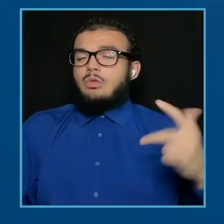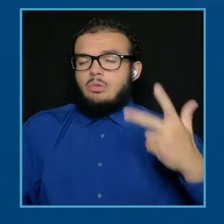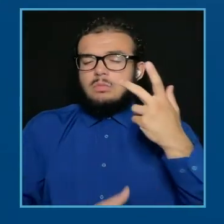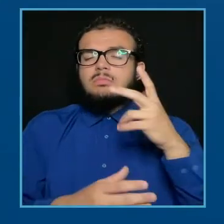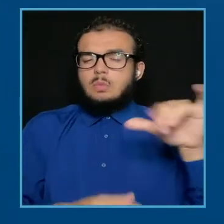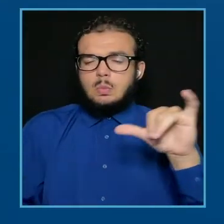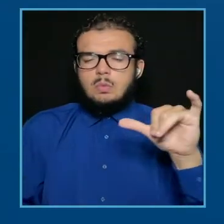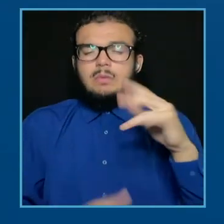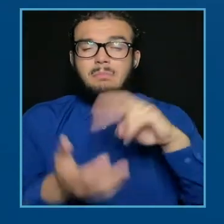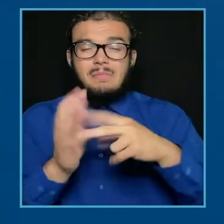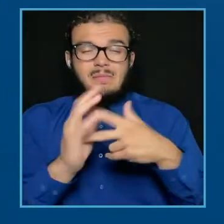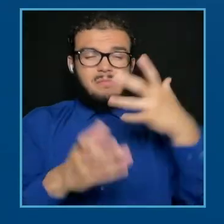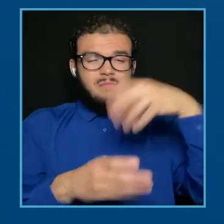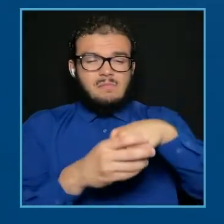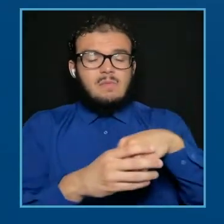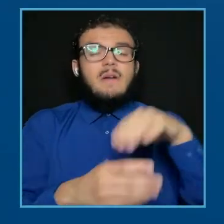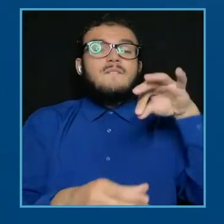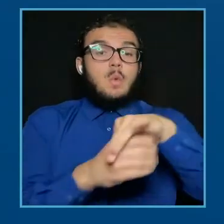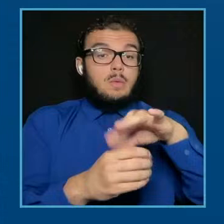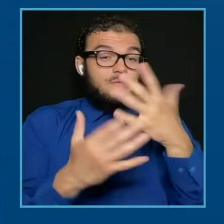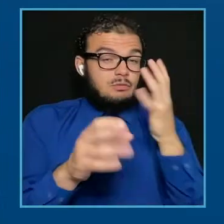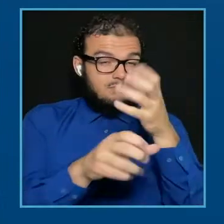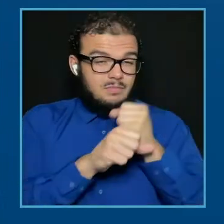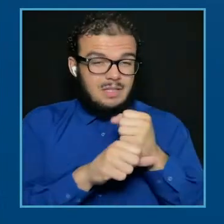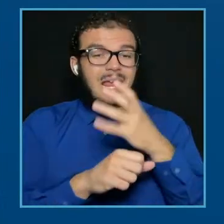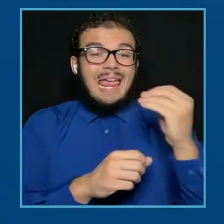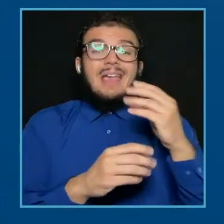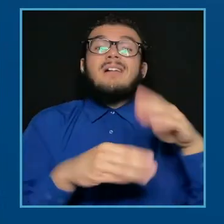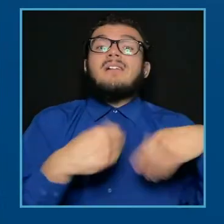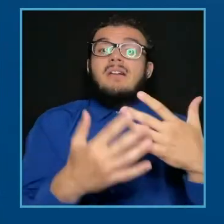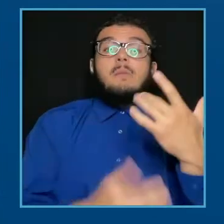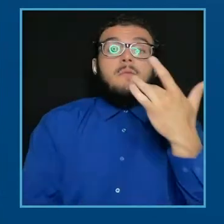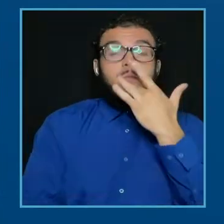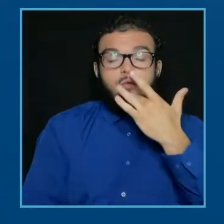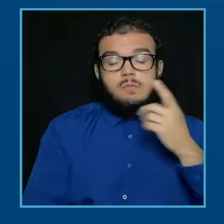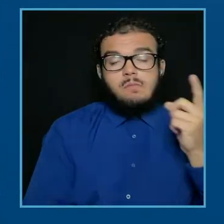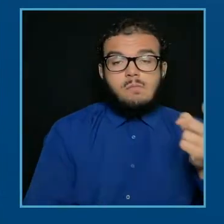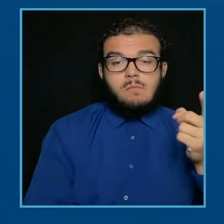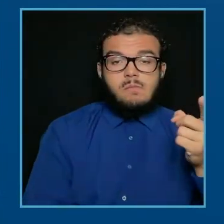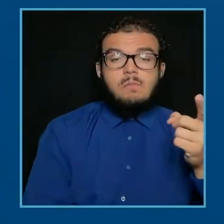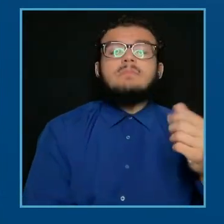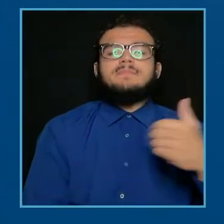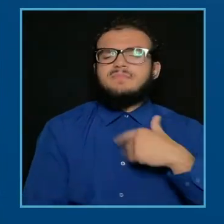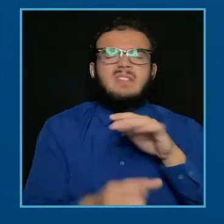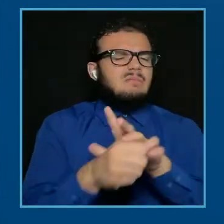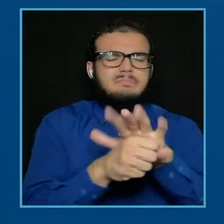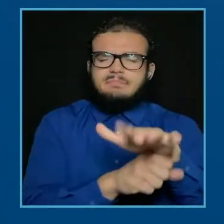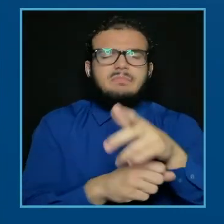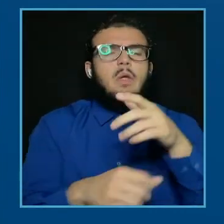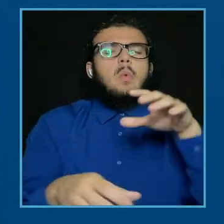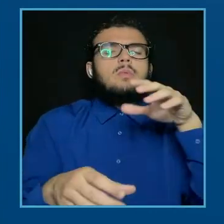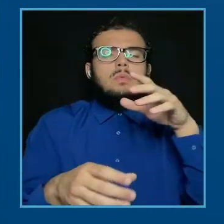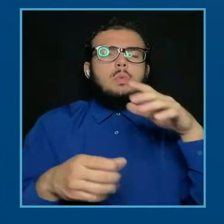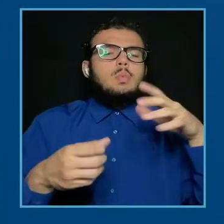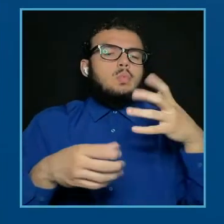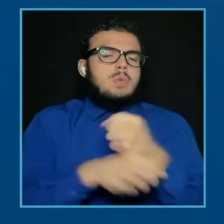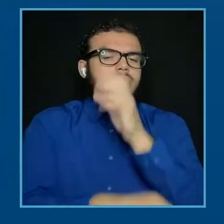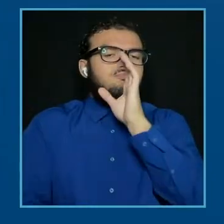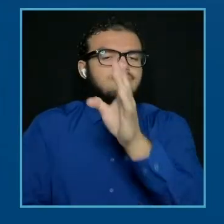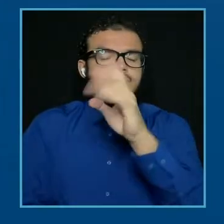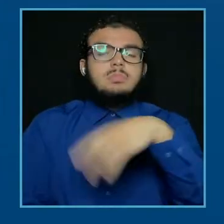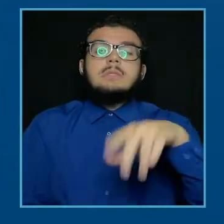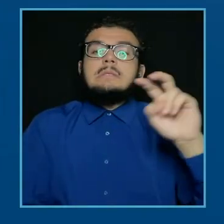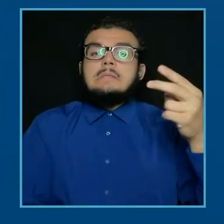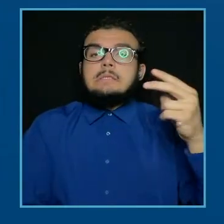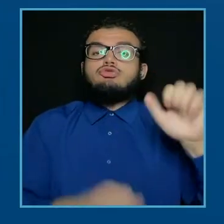in addition to the votes he already received and the votes that preferred him, he had more than enough to win outright. Second, the challenge